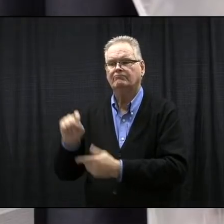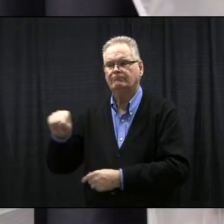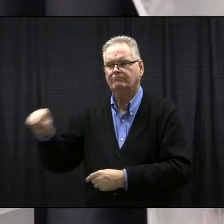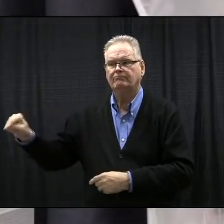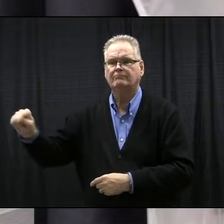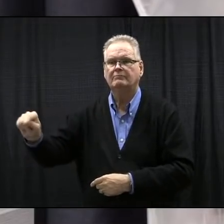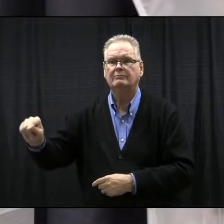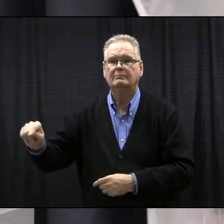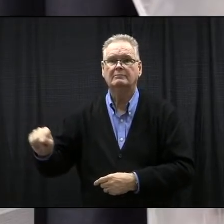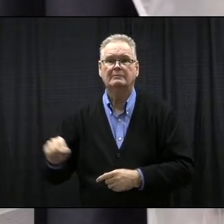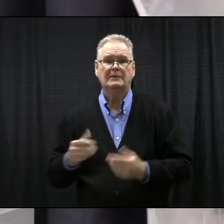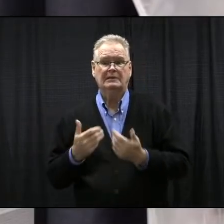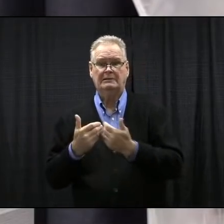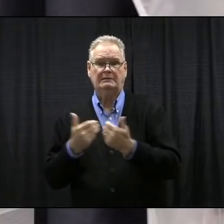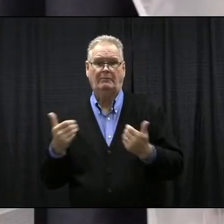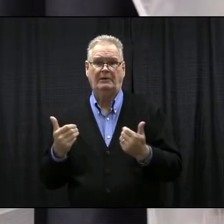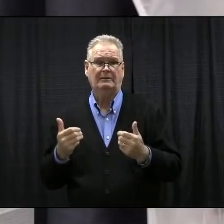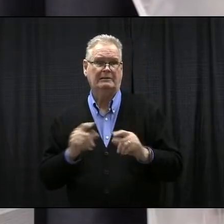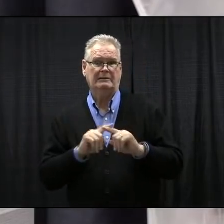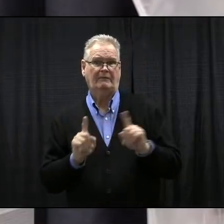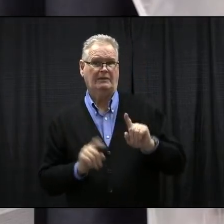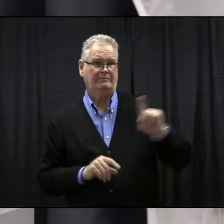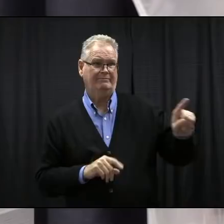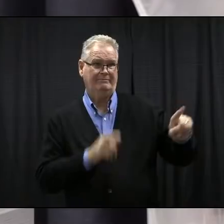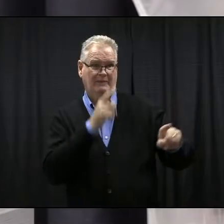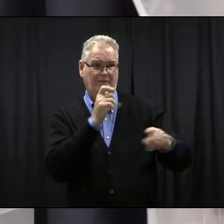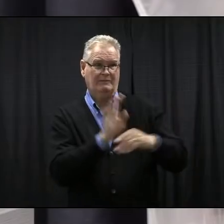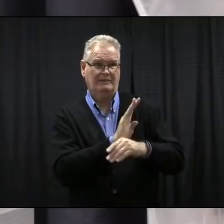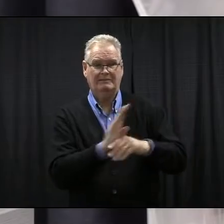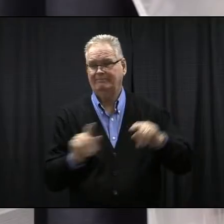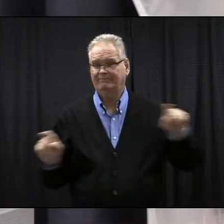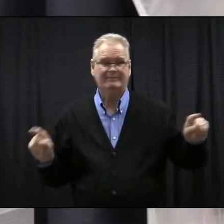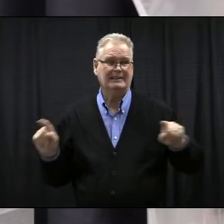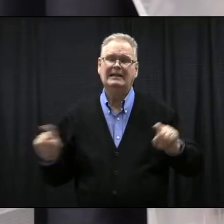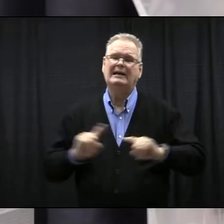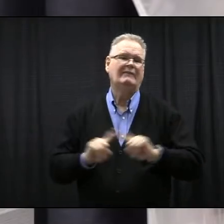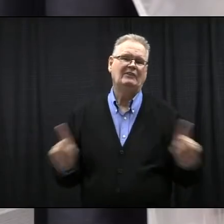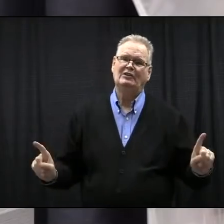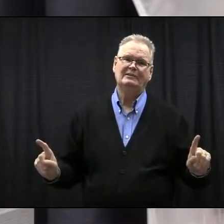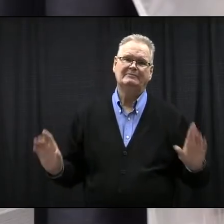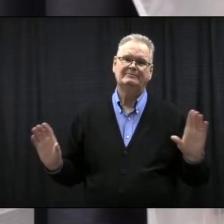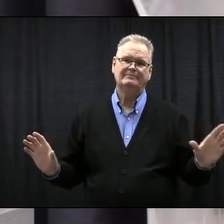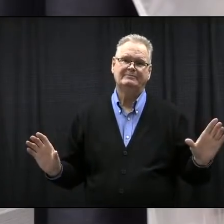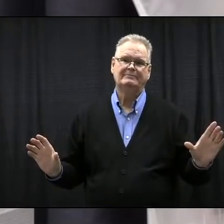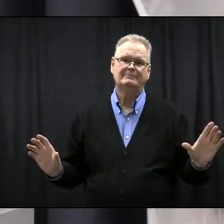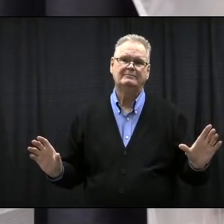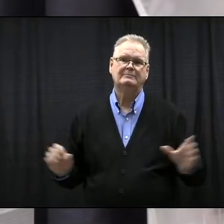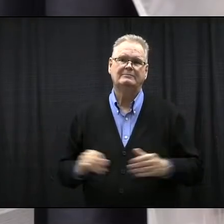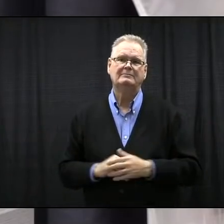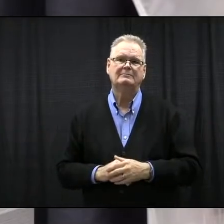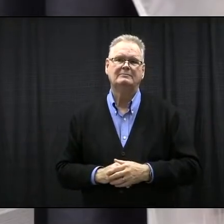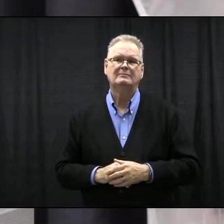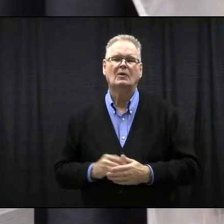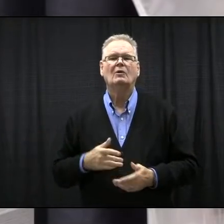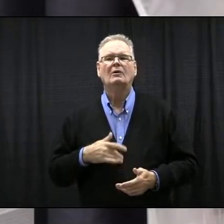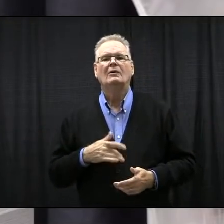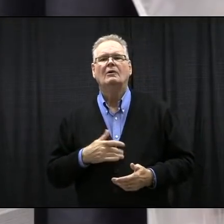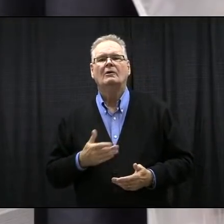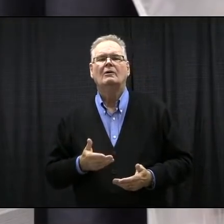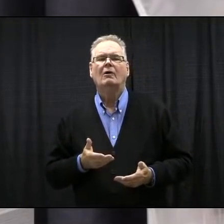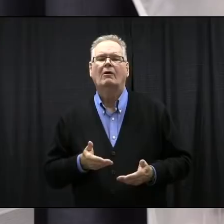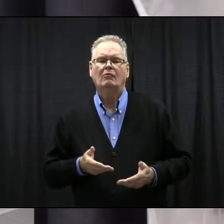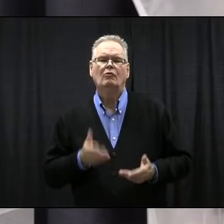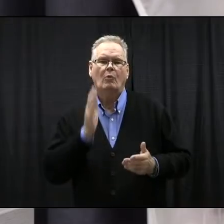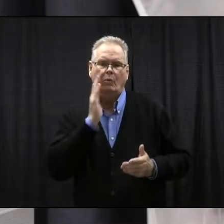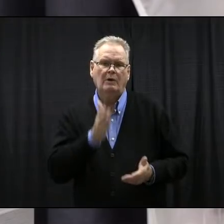businesses, obviously there will be some guidelines, some recommendations for the initial rollout of the vaccine